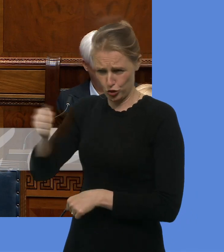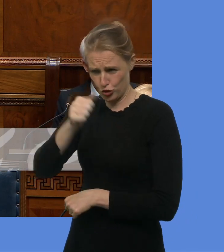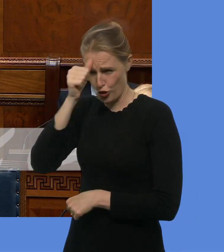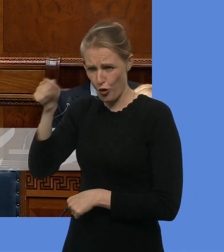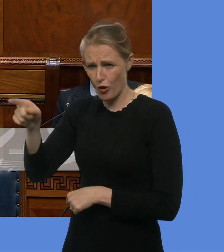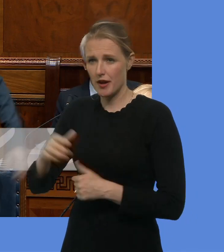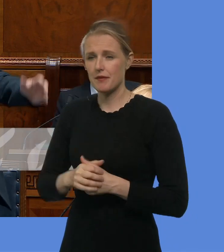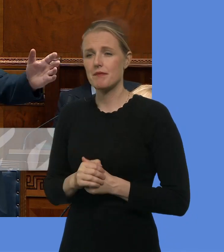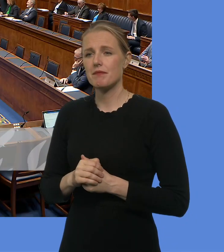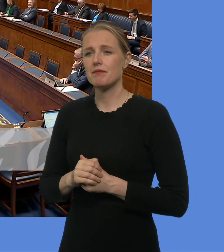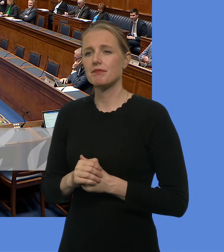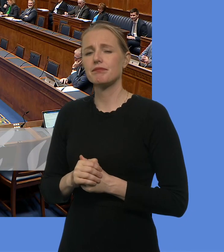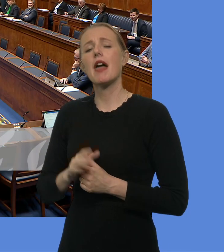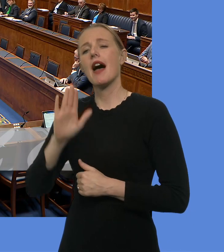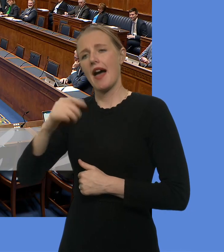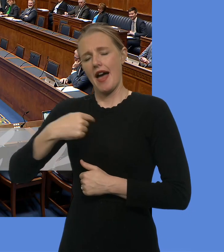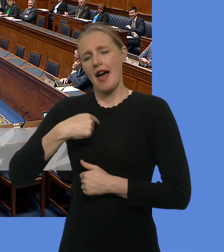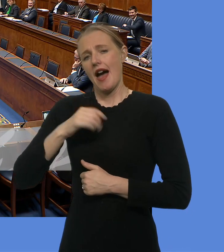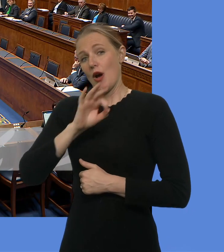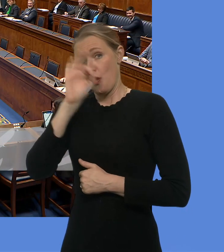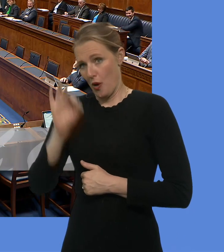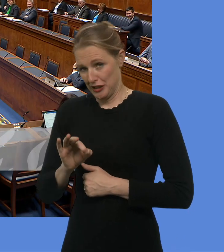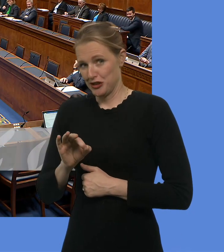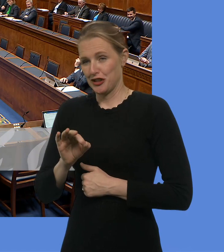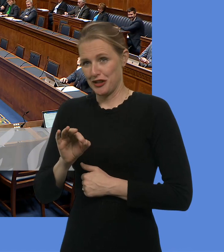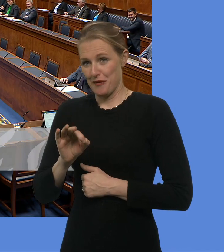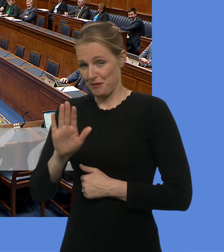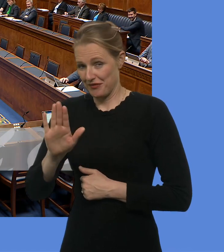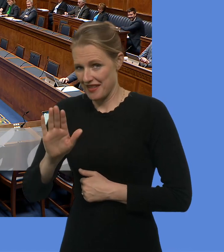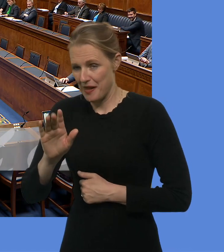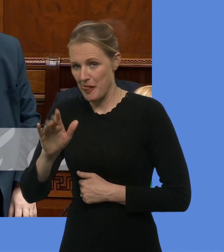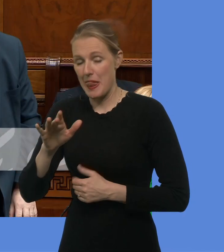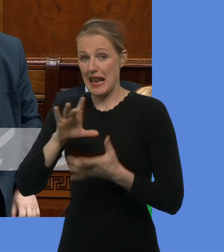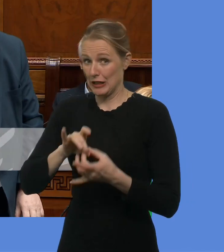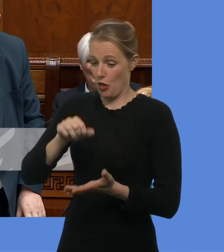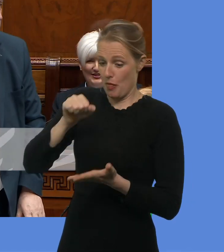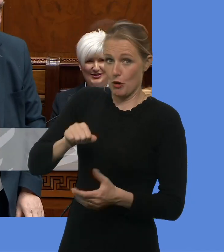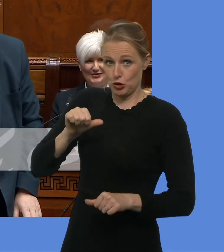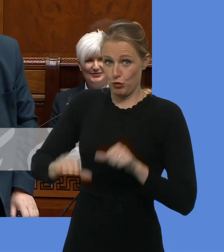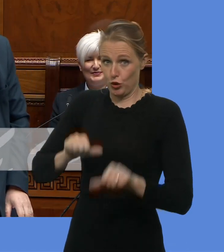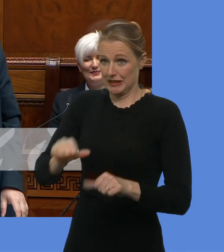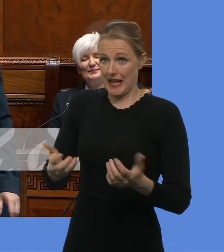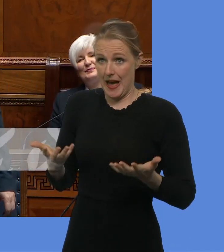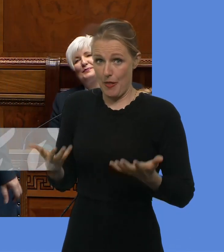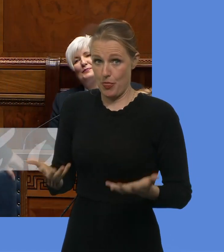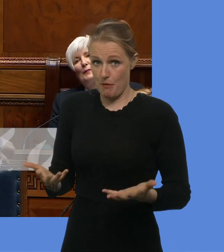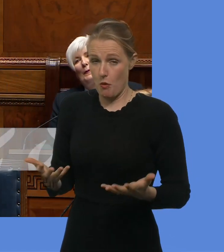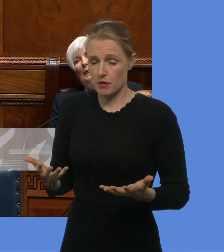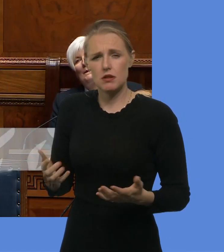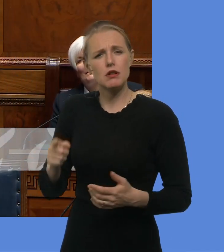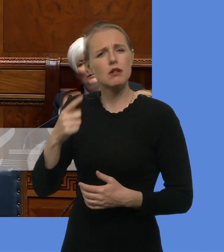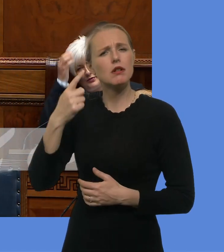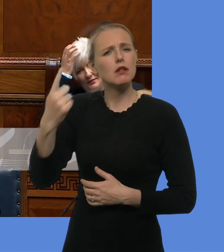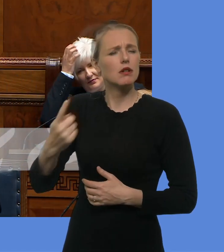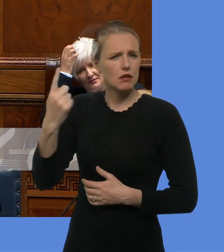portfolio. Okay. In relation to in relation to the budget process at the moment, I'm sure you're working up